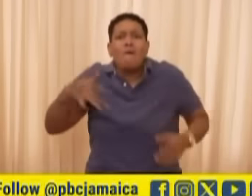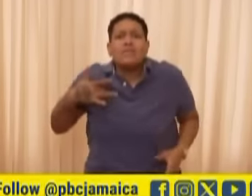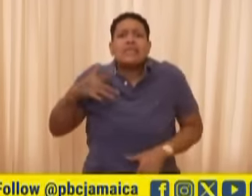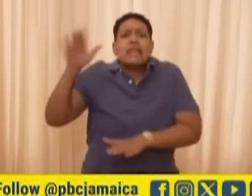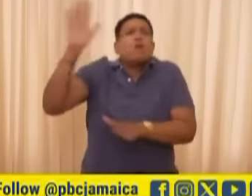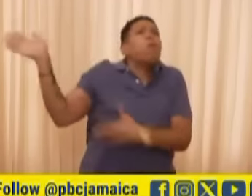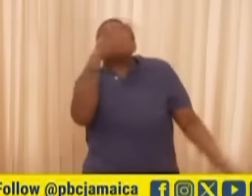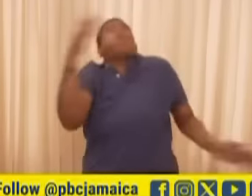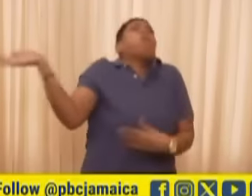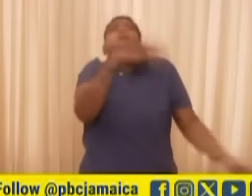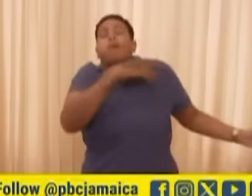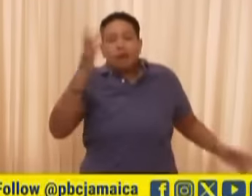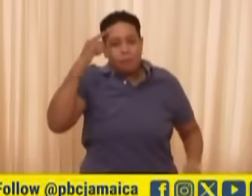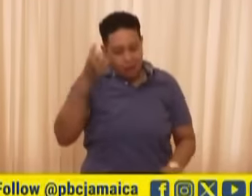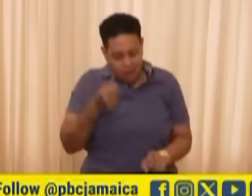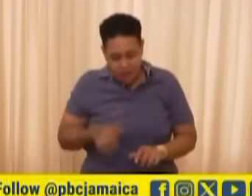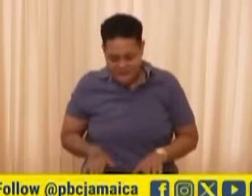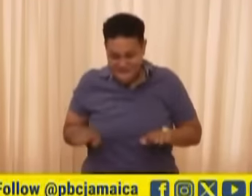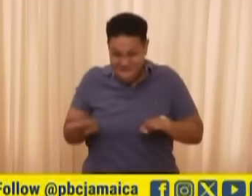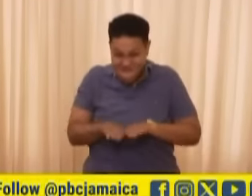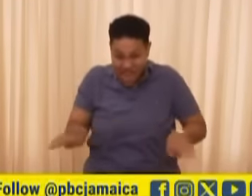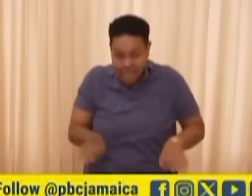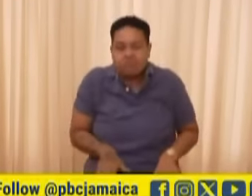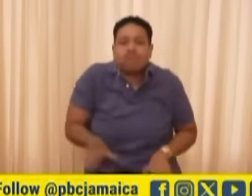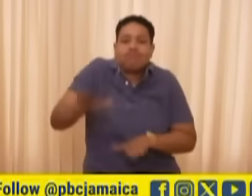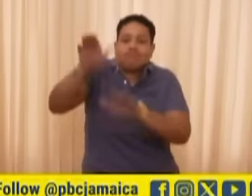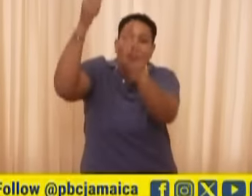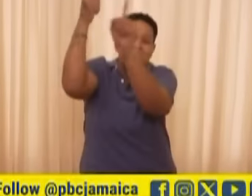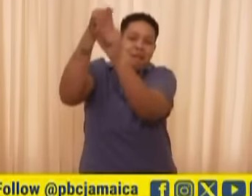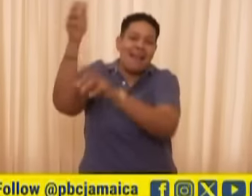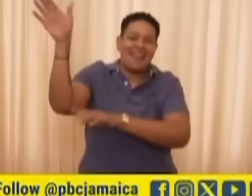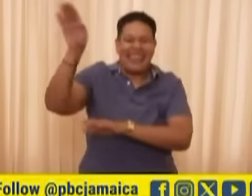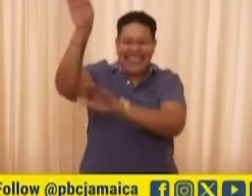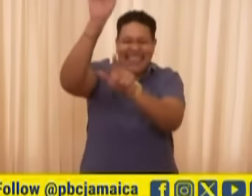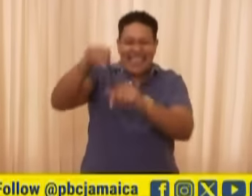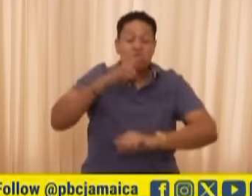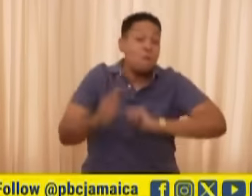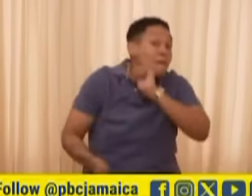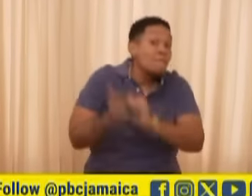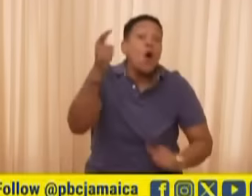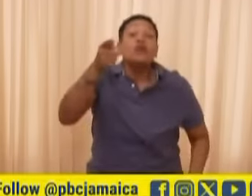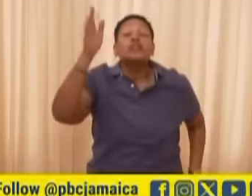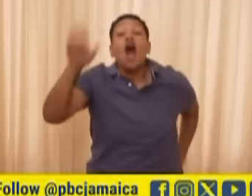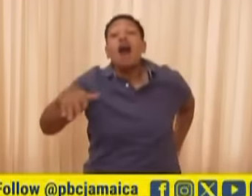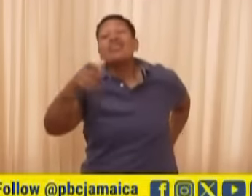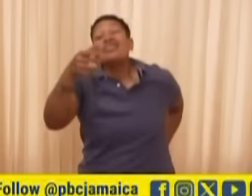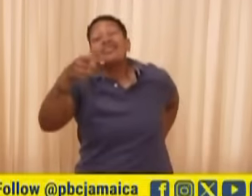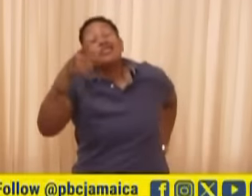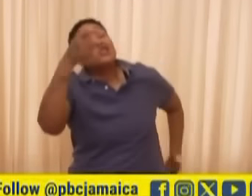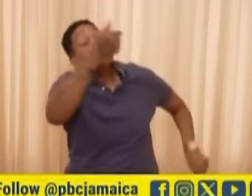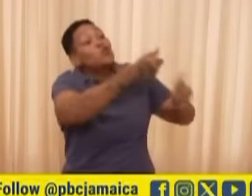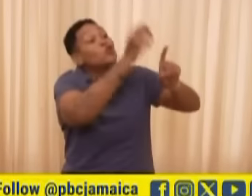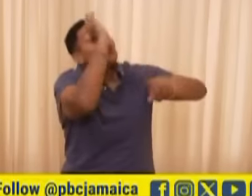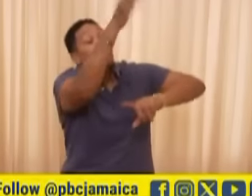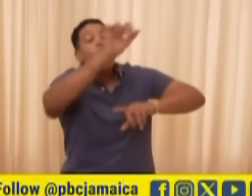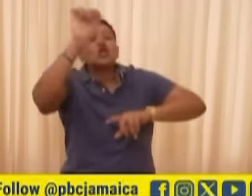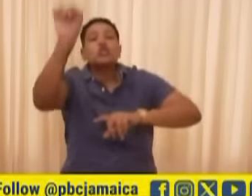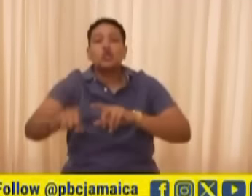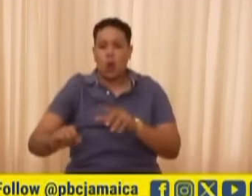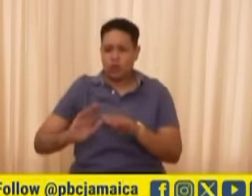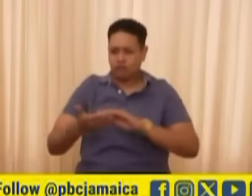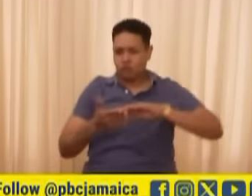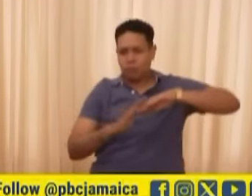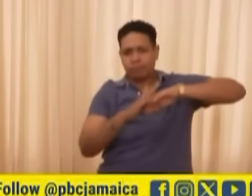of the wind speeds that are experienced over slopes. That will be mostly on the slopes toward the south side of the